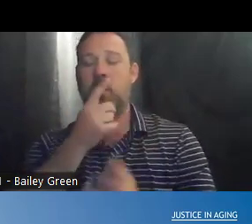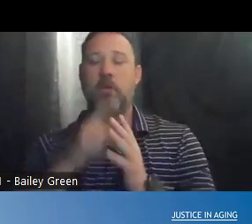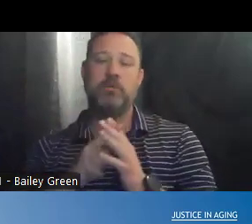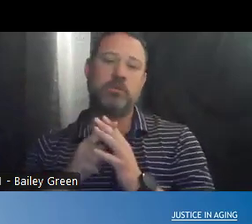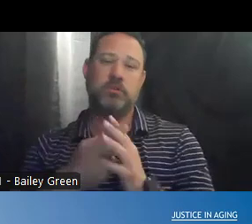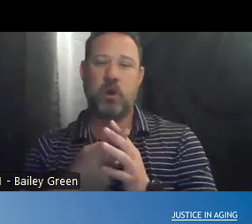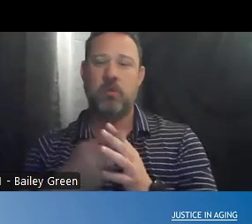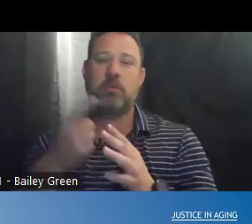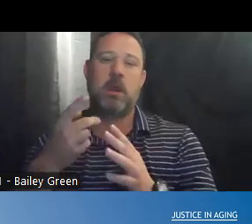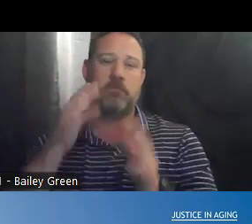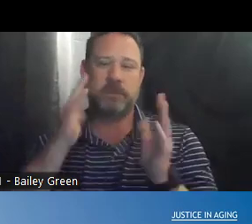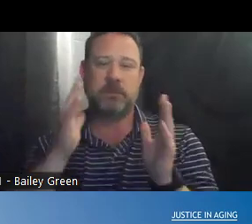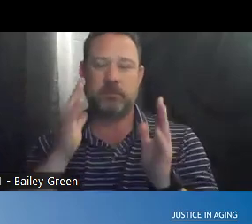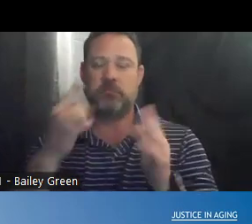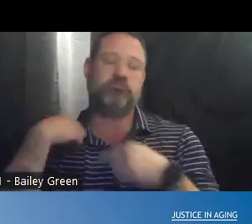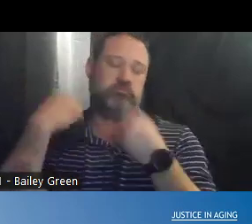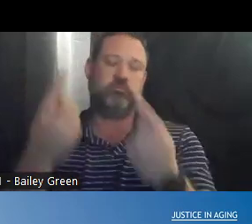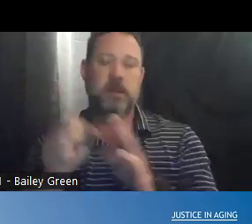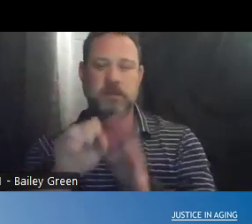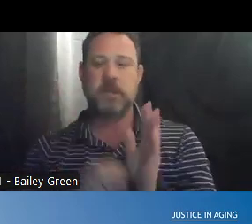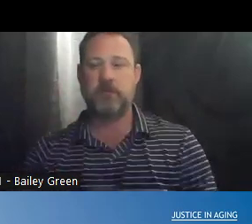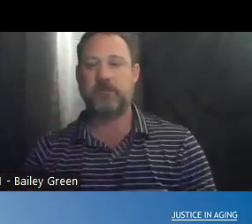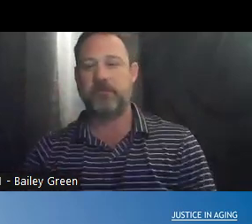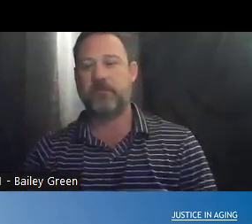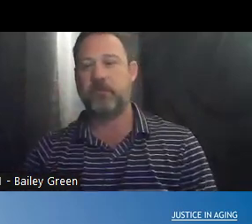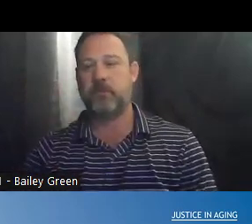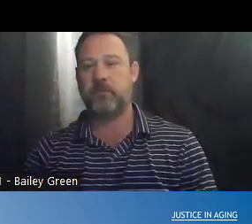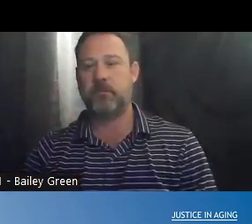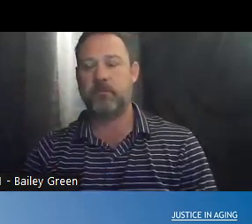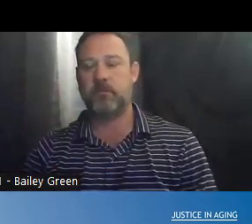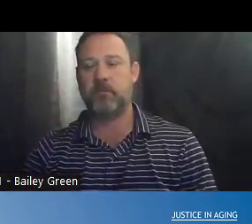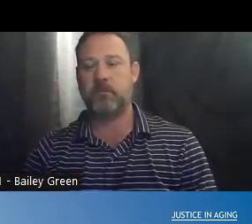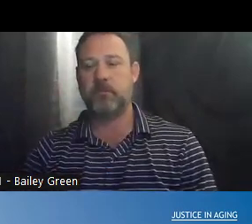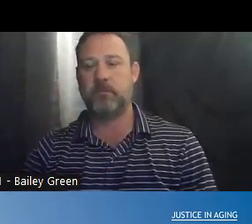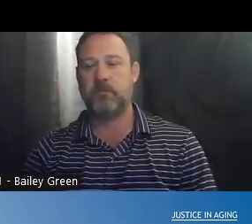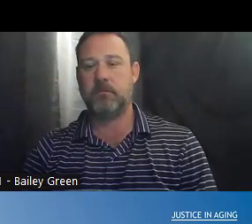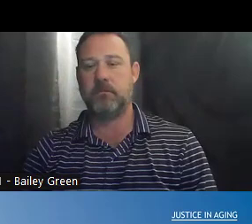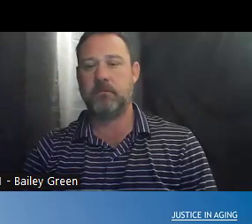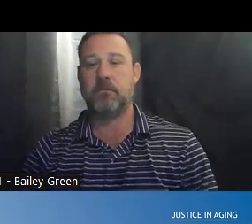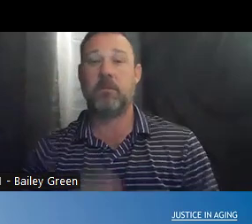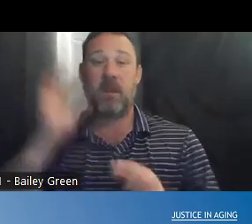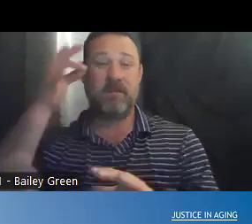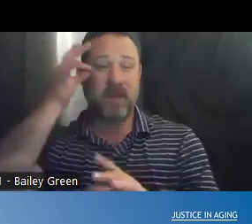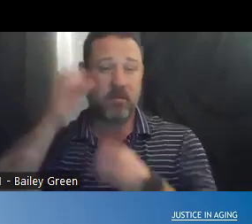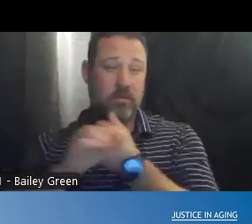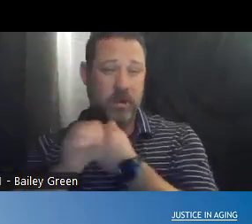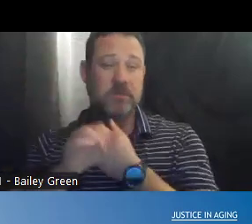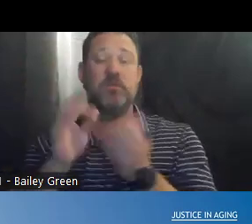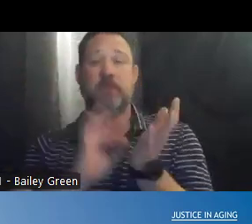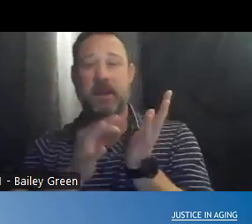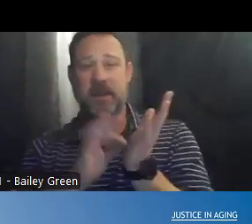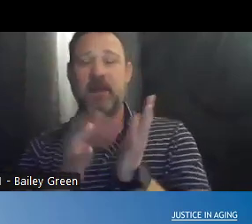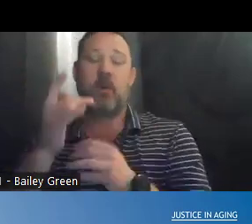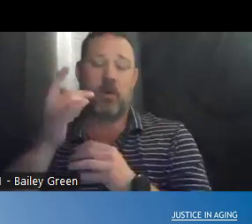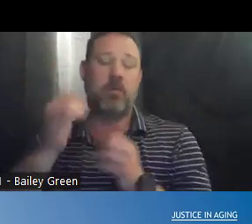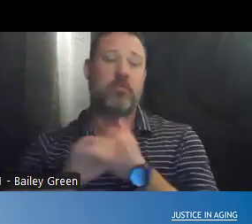by calling attention to how far we've come as a state. The federal threats to Medicaid are really a threat to